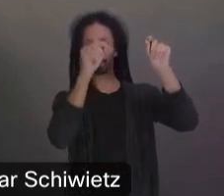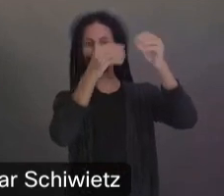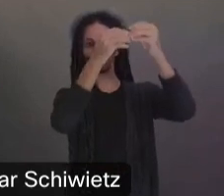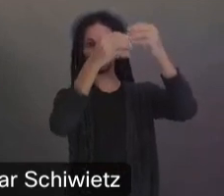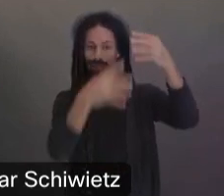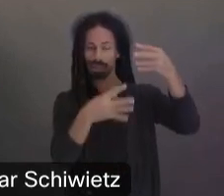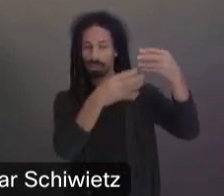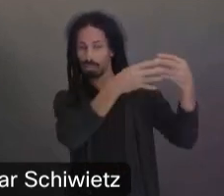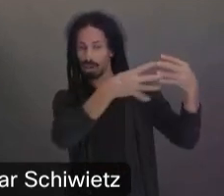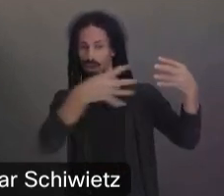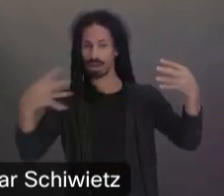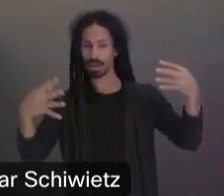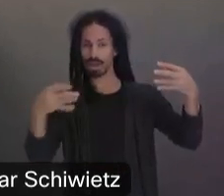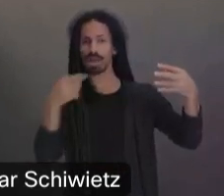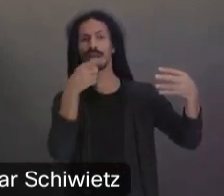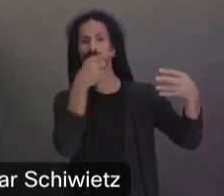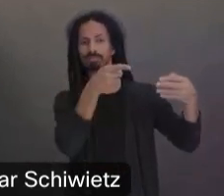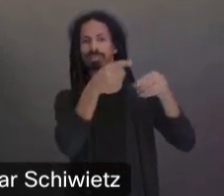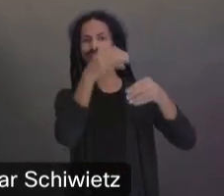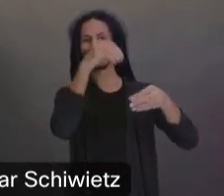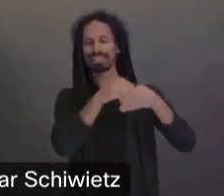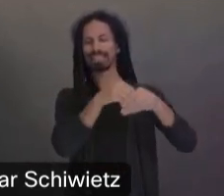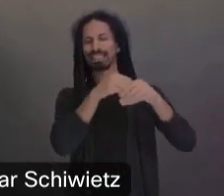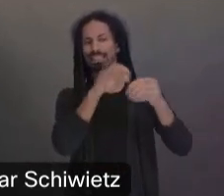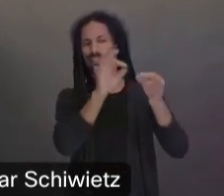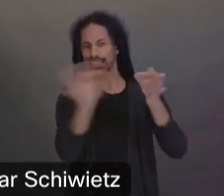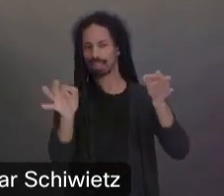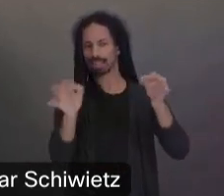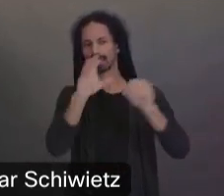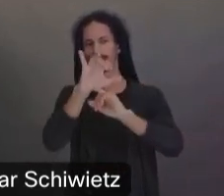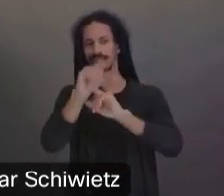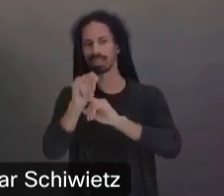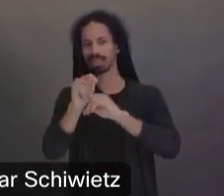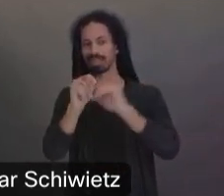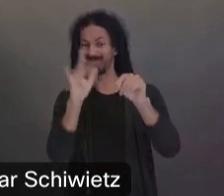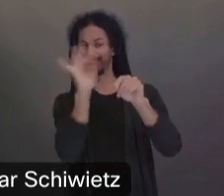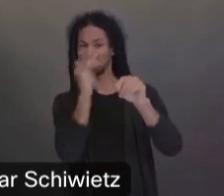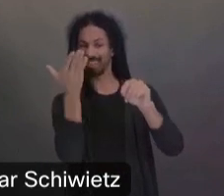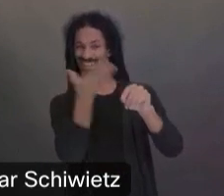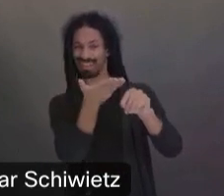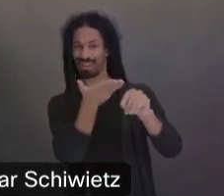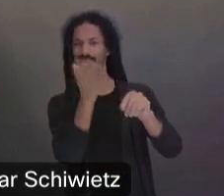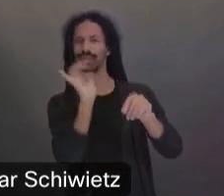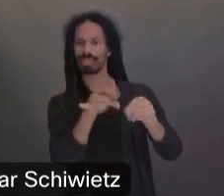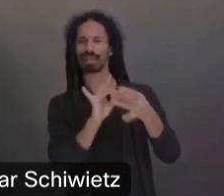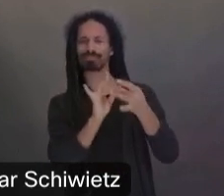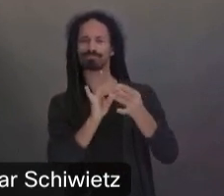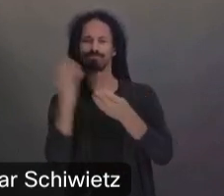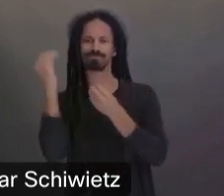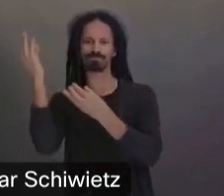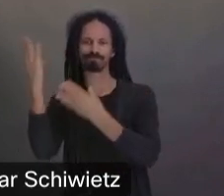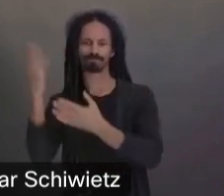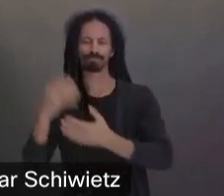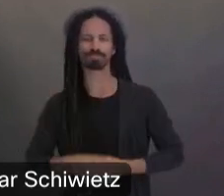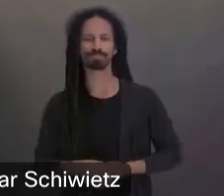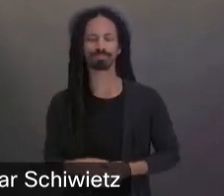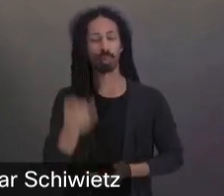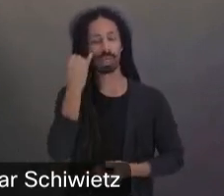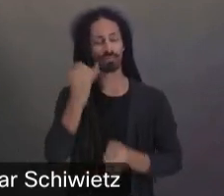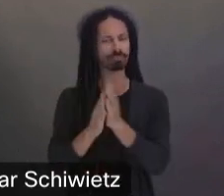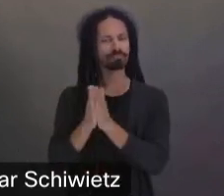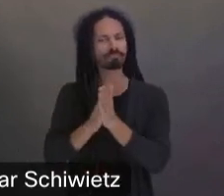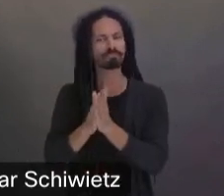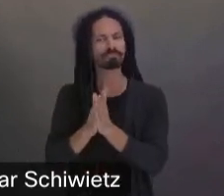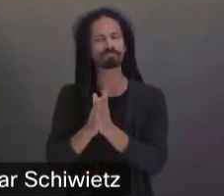And the key thing that we spoke about today was in-text citation. So that's where you want to go to find out more about some of the things